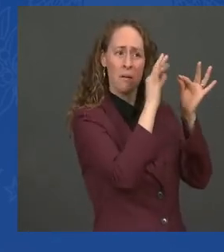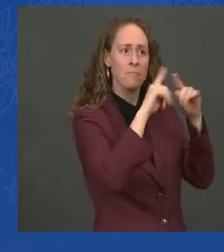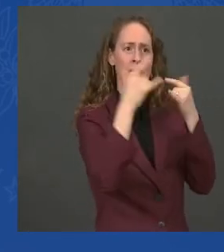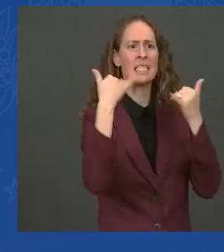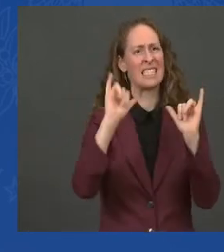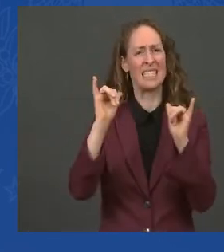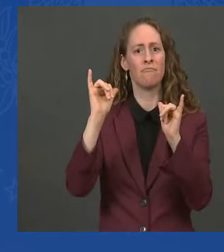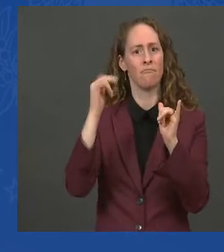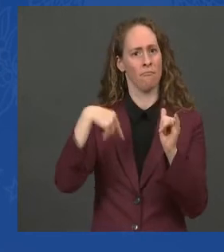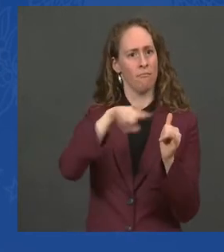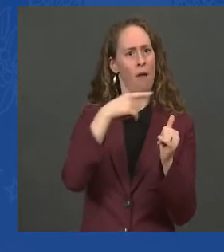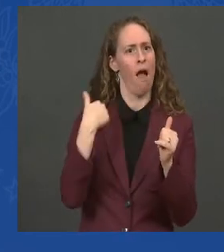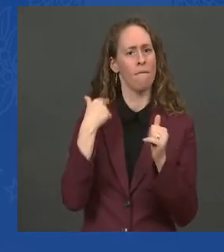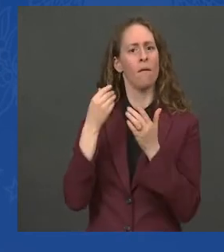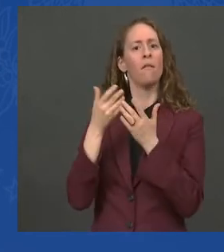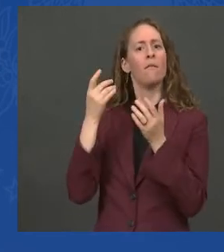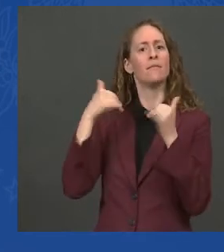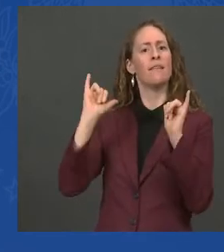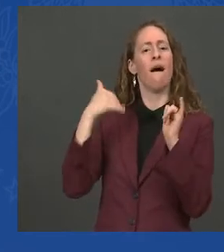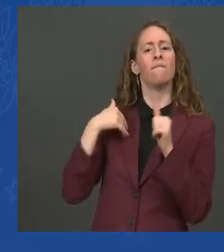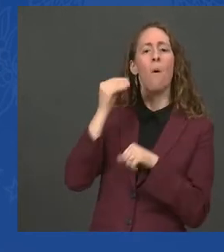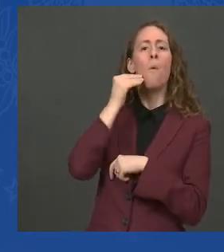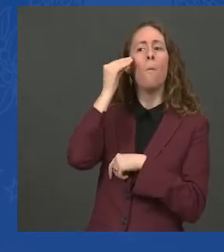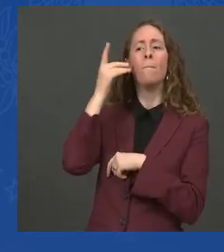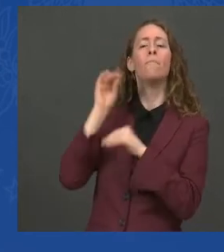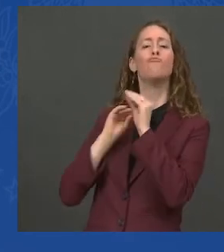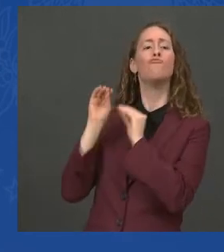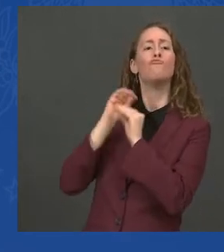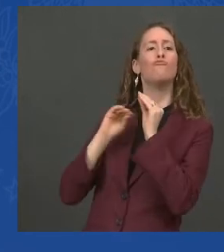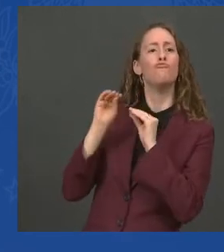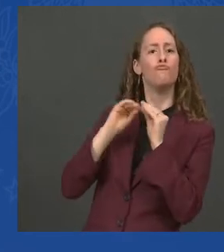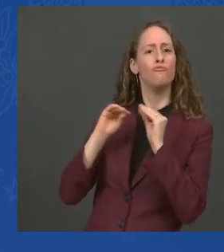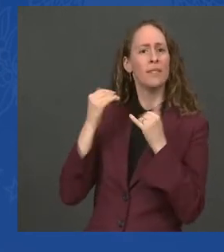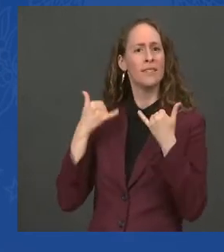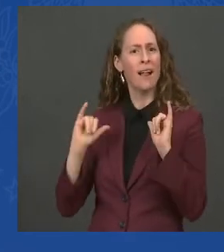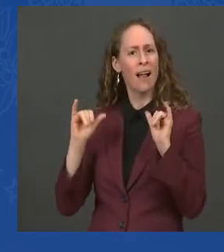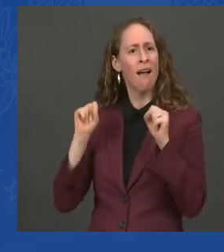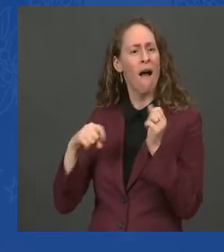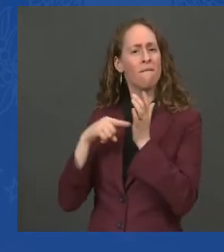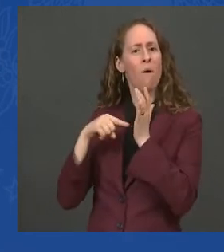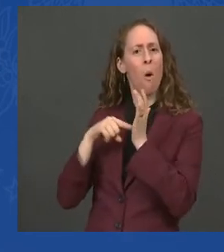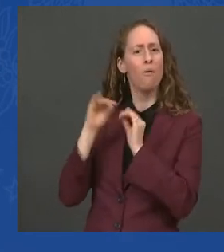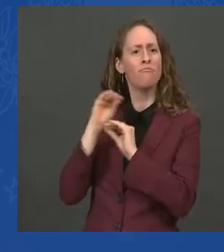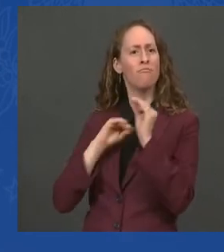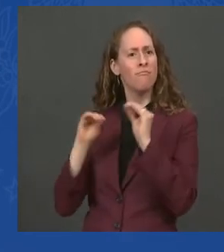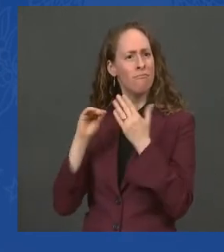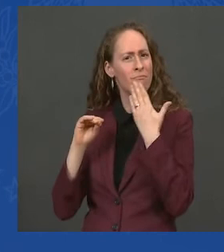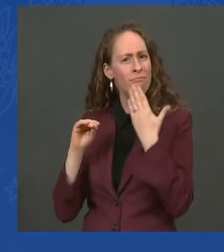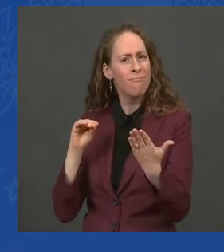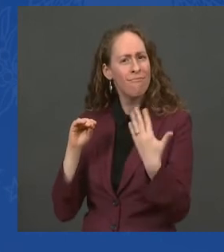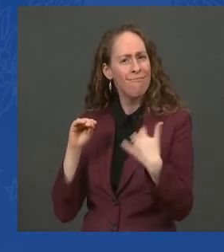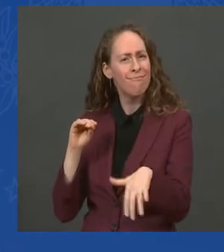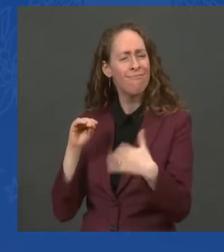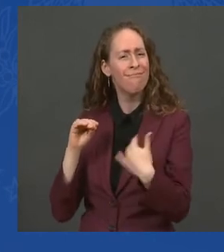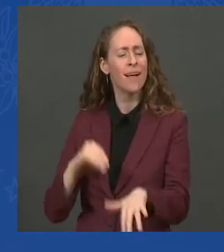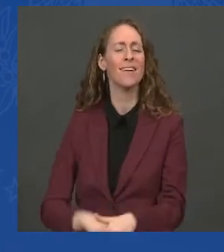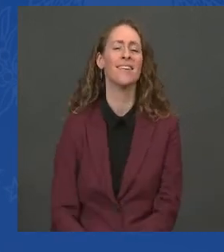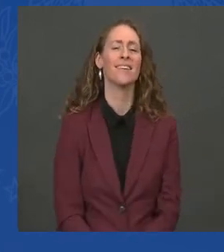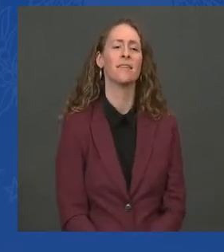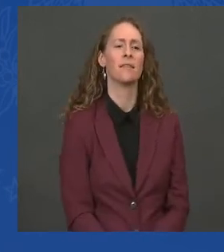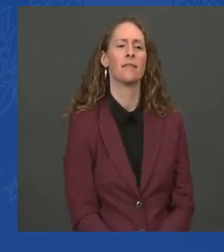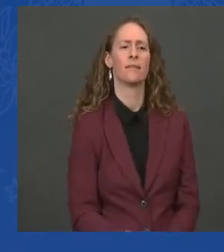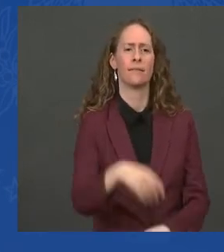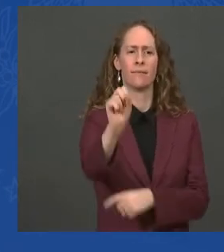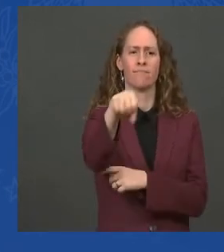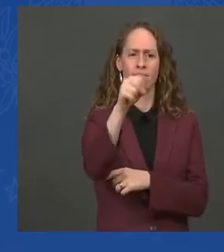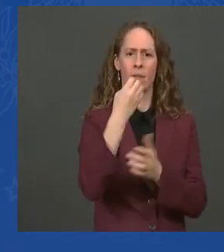we're the only leading economy in the world where household income and the economy as a whole are stronger than they were before the